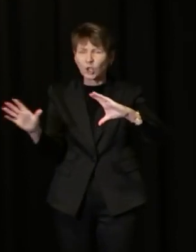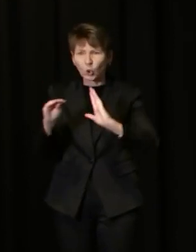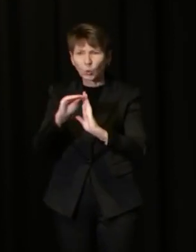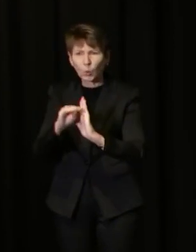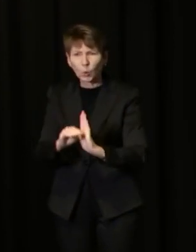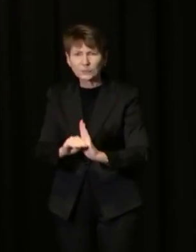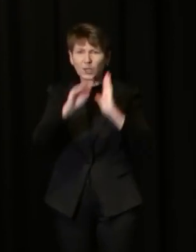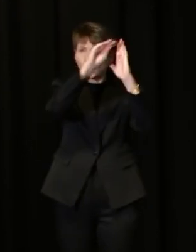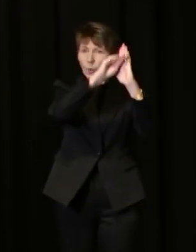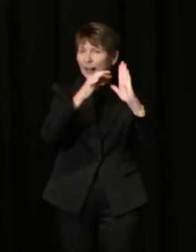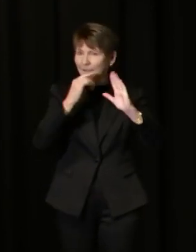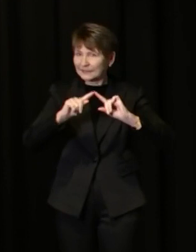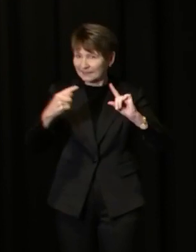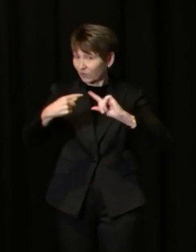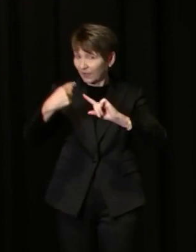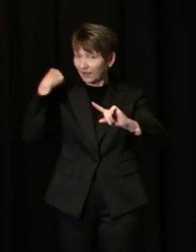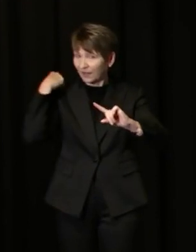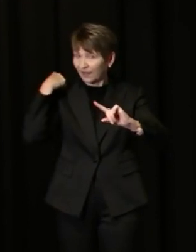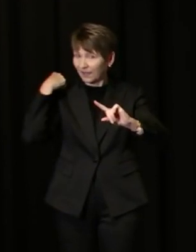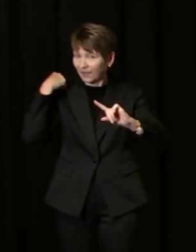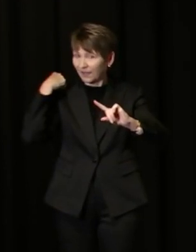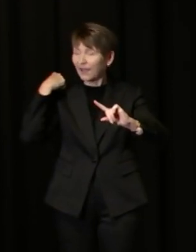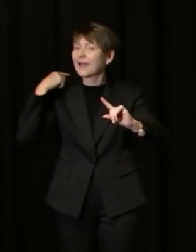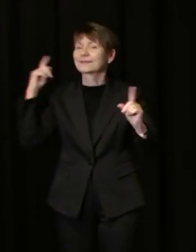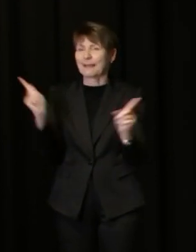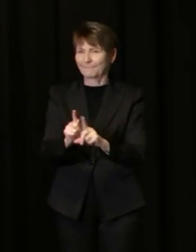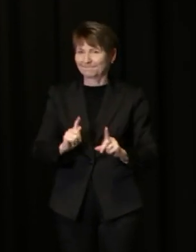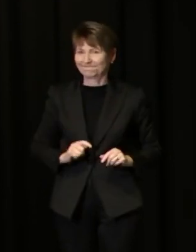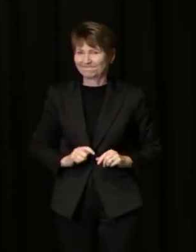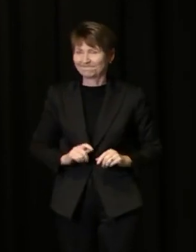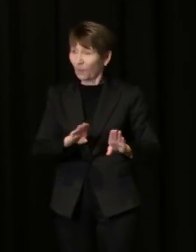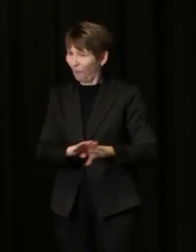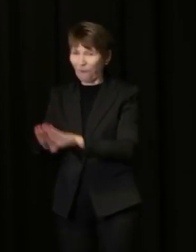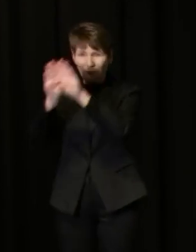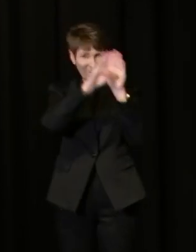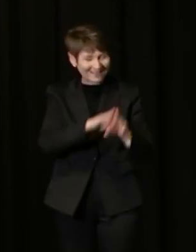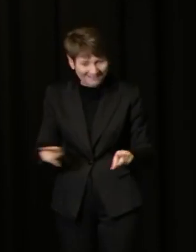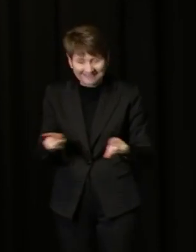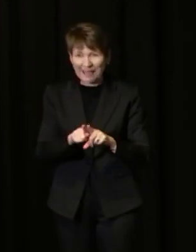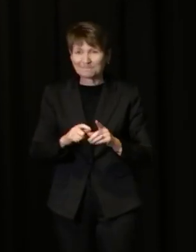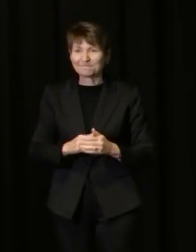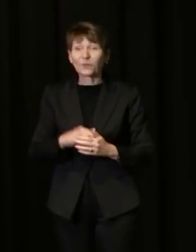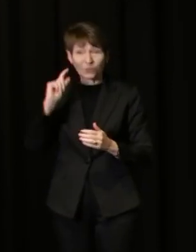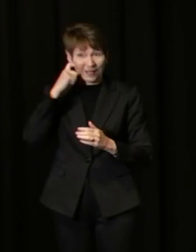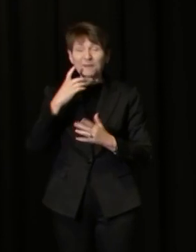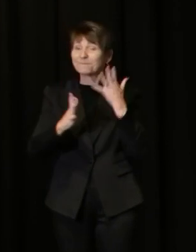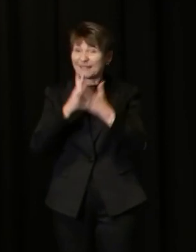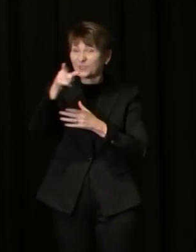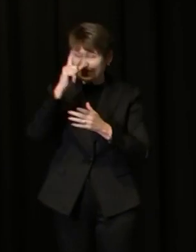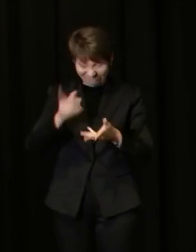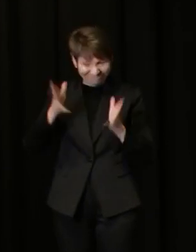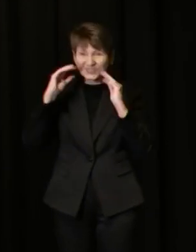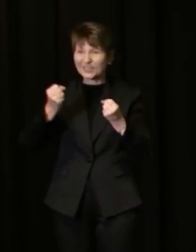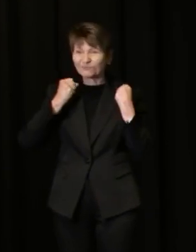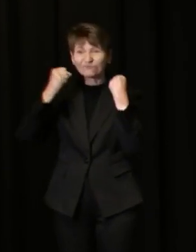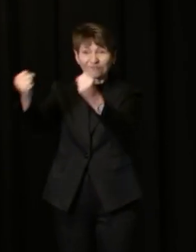to. But that means it's a proper Melbourne Cup long weekend, informally, for people to travel, to